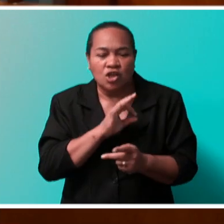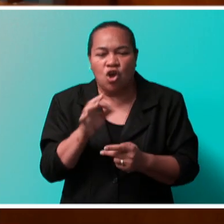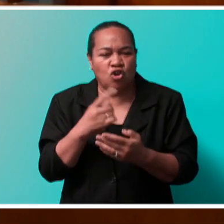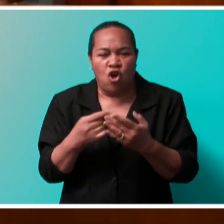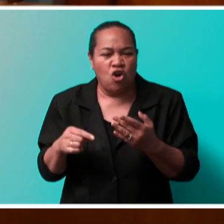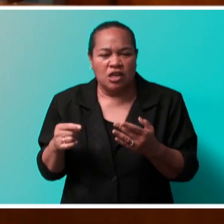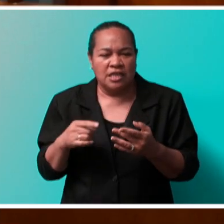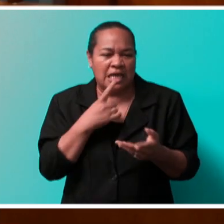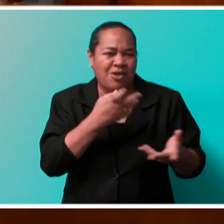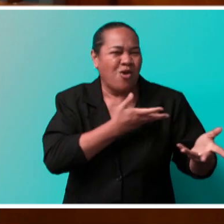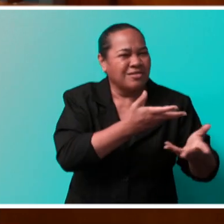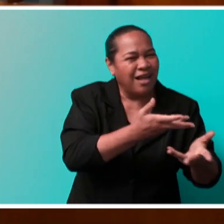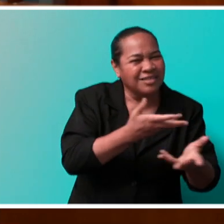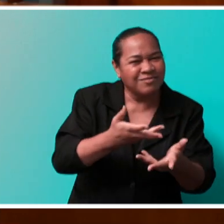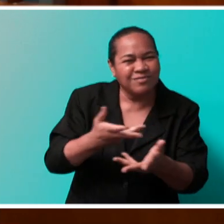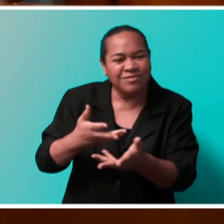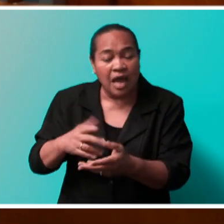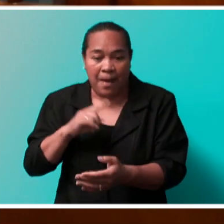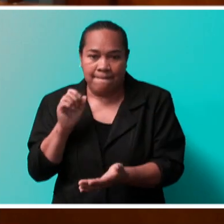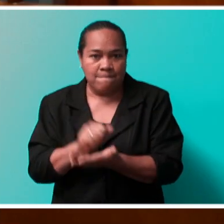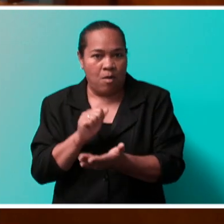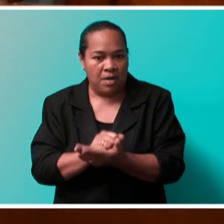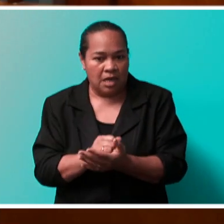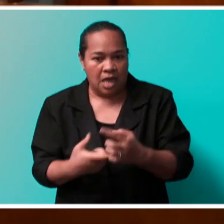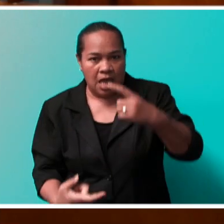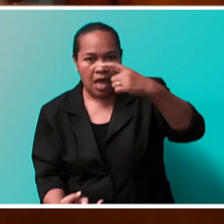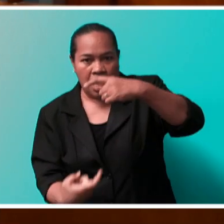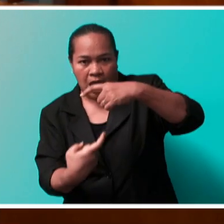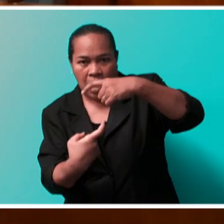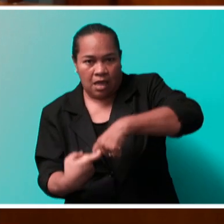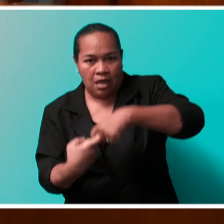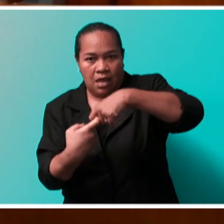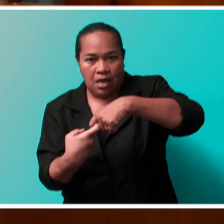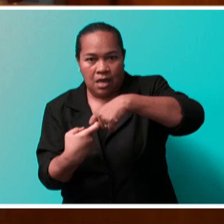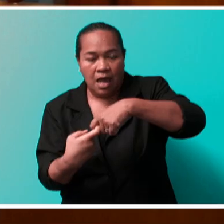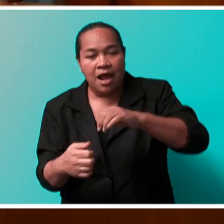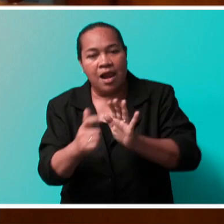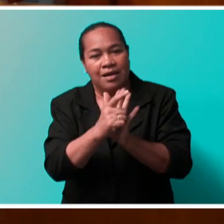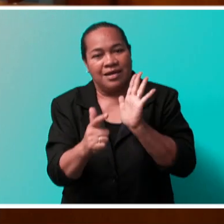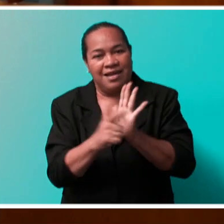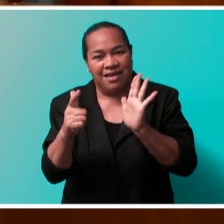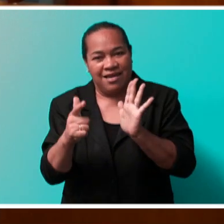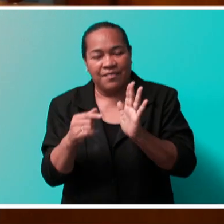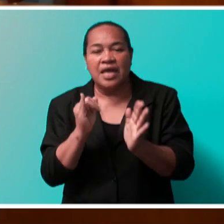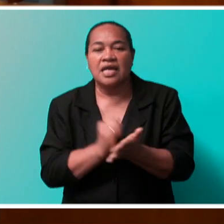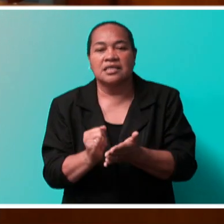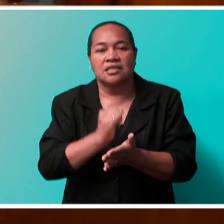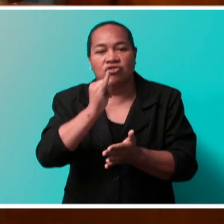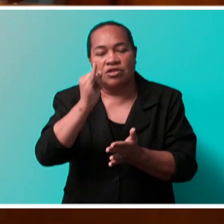consultative, it is also properly anchored within our legal and institutional framework.